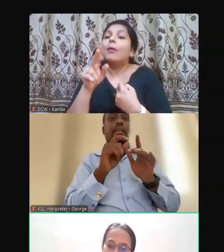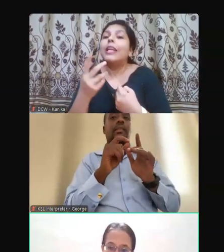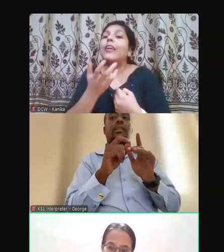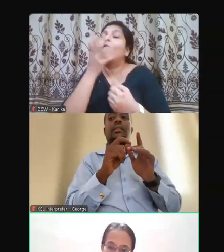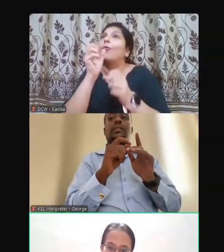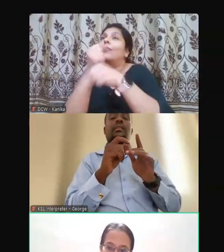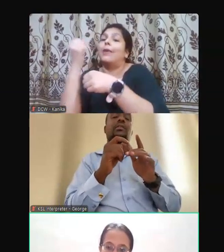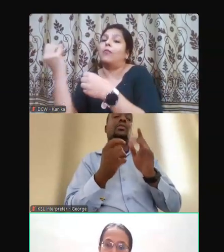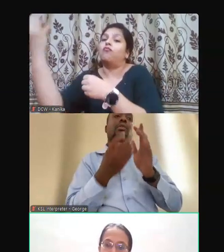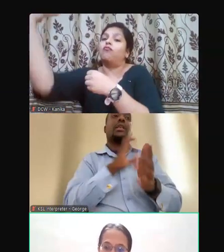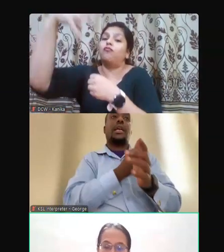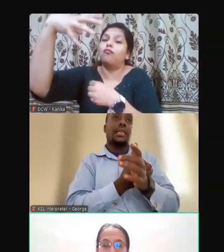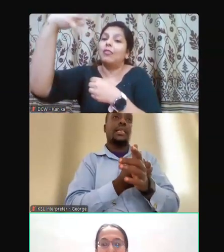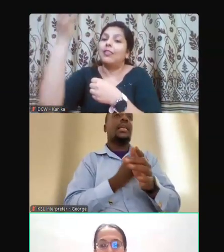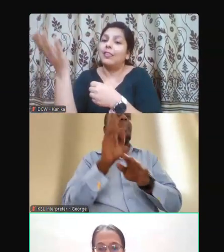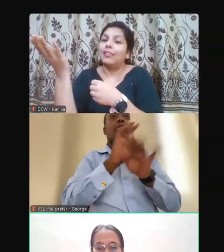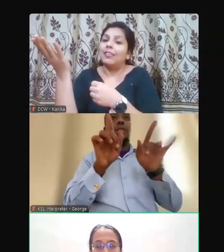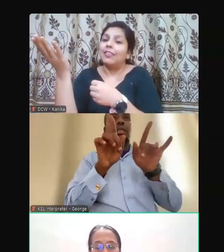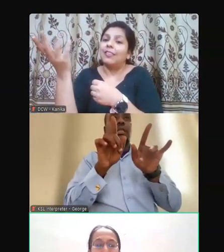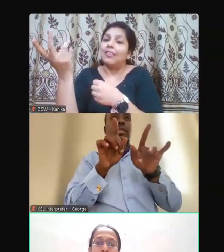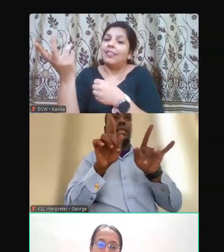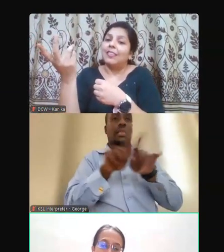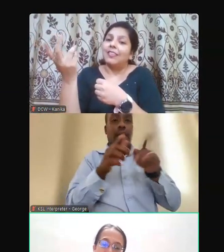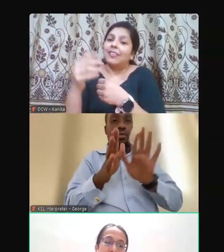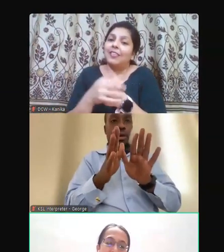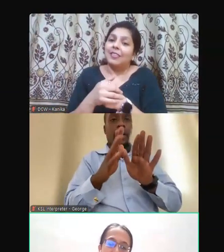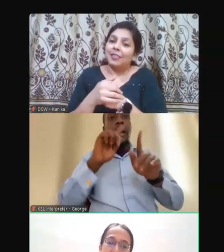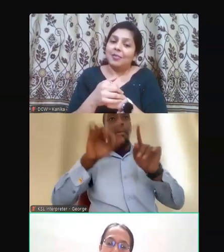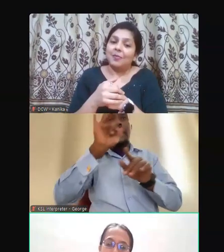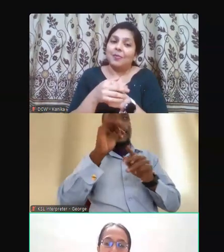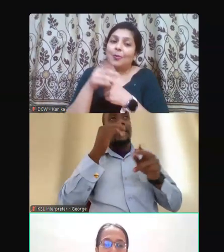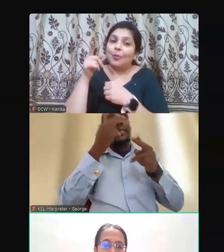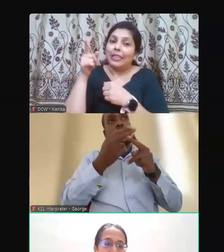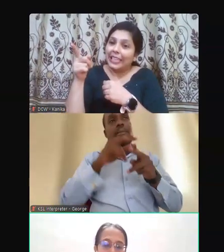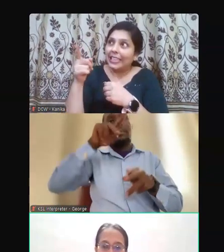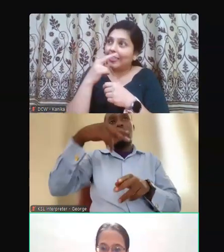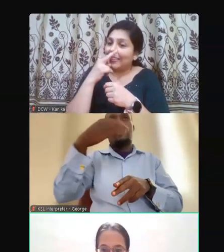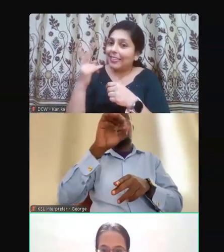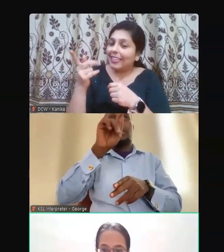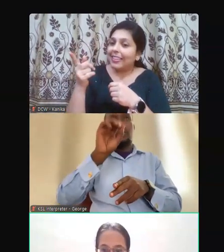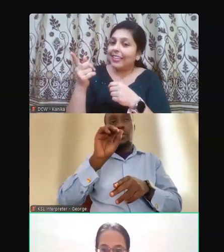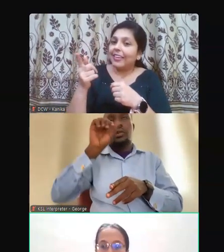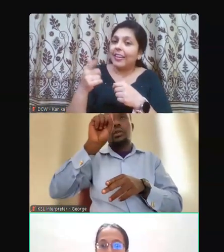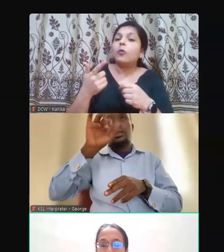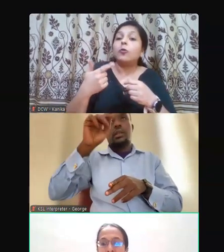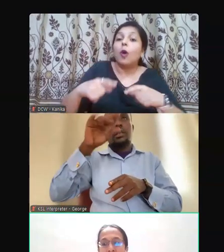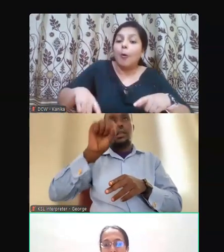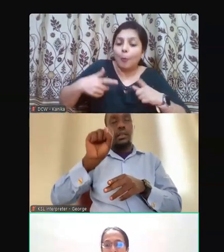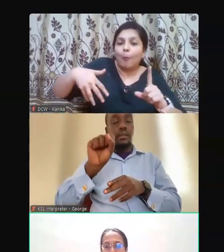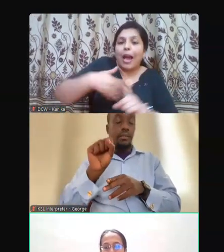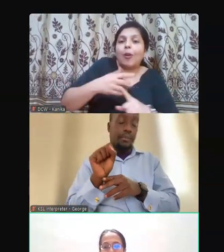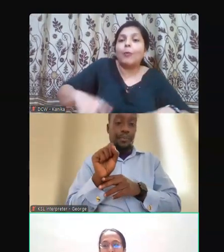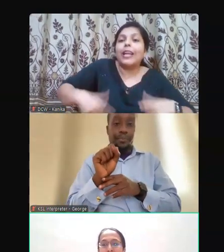is photosynthesis. And that you then describe the whole photosynthesis process to them. So